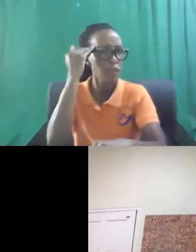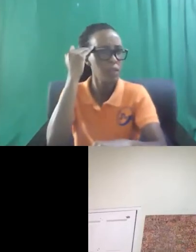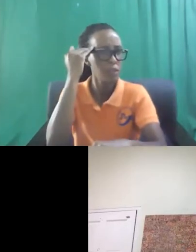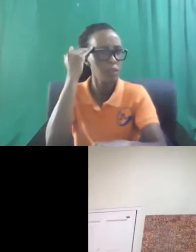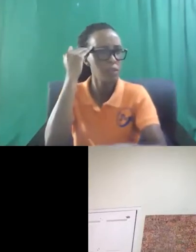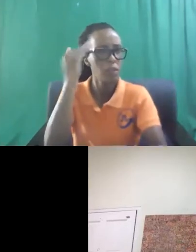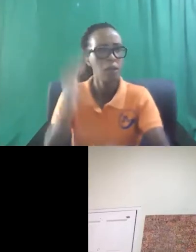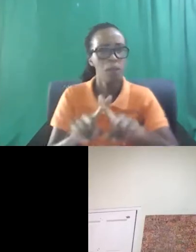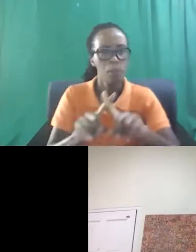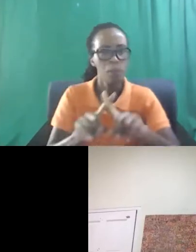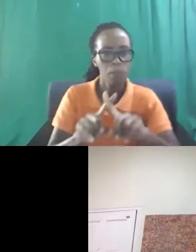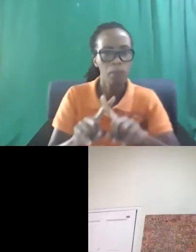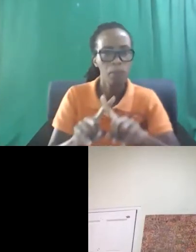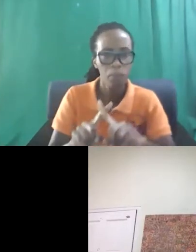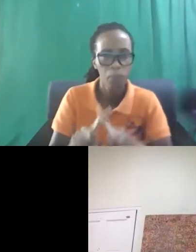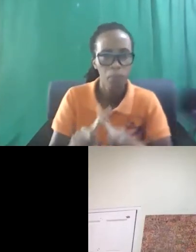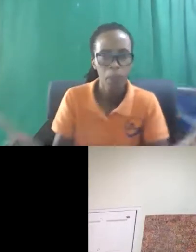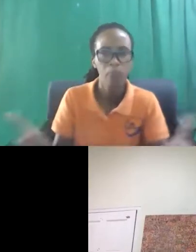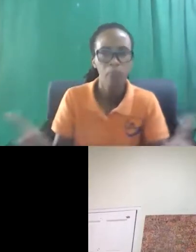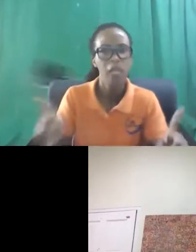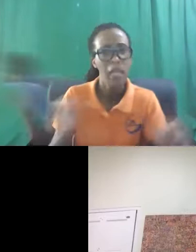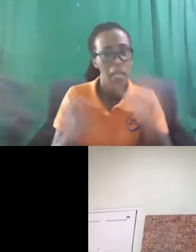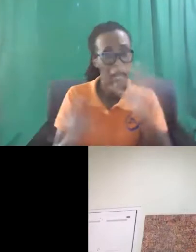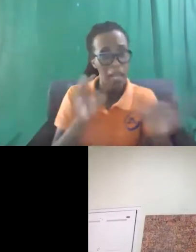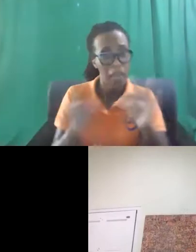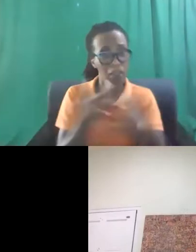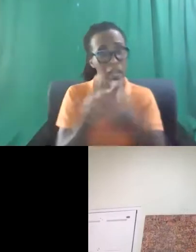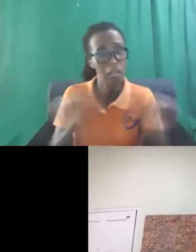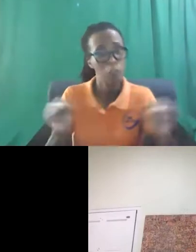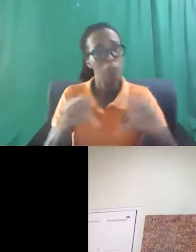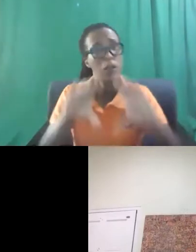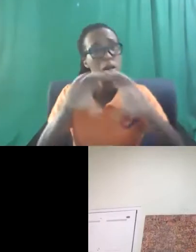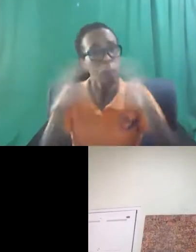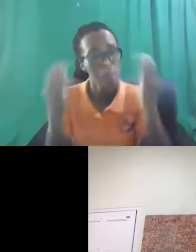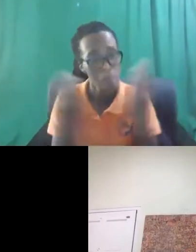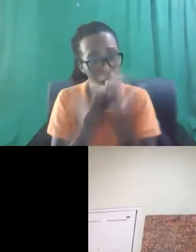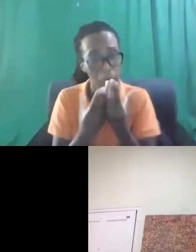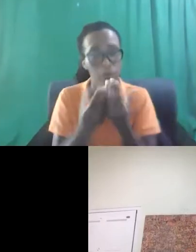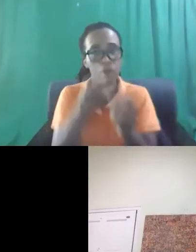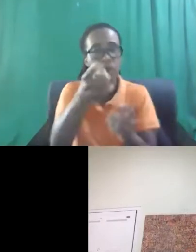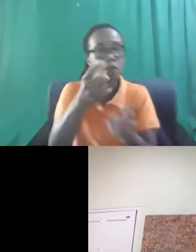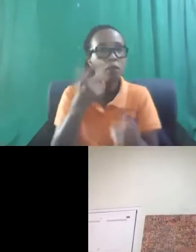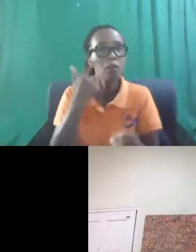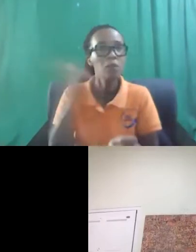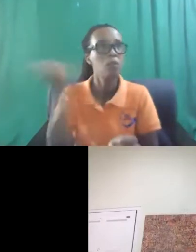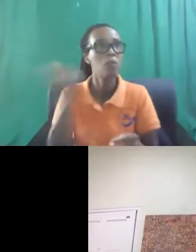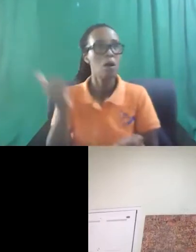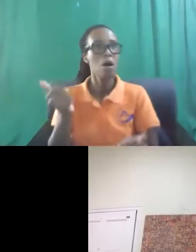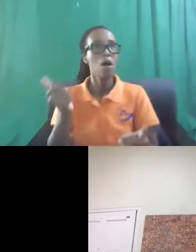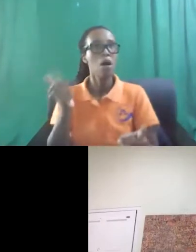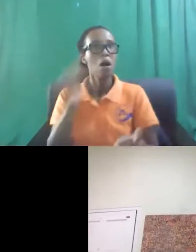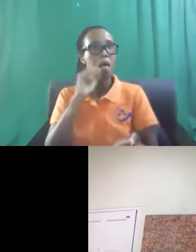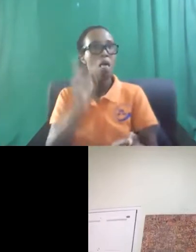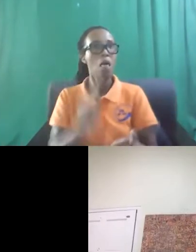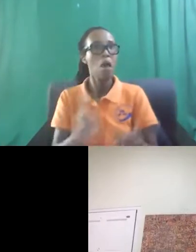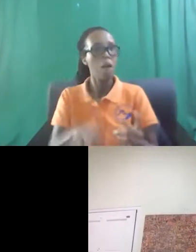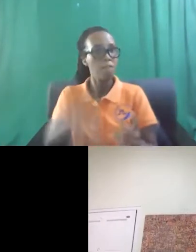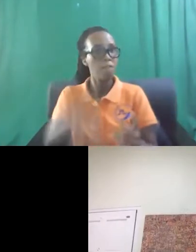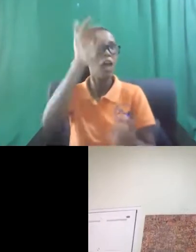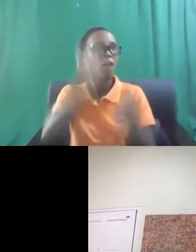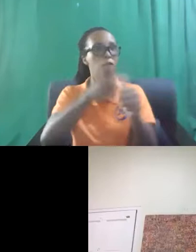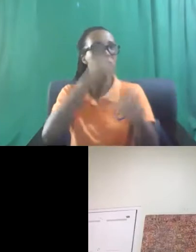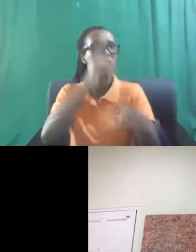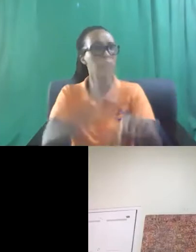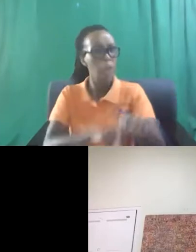guess introduction to linguistics classes around the world teach you. But for me, even now thinking of it, it gives me a little buzz.